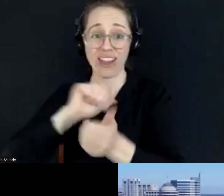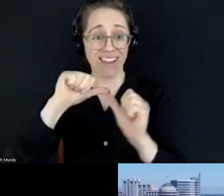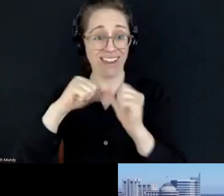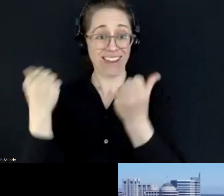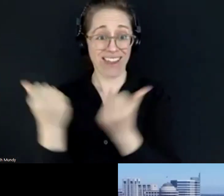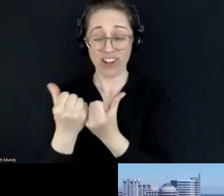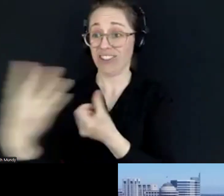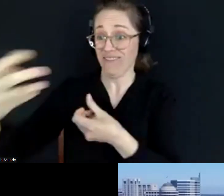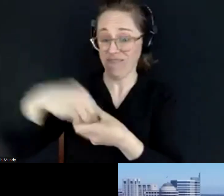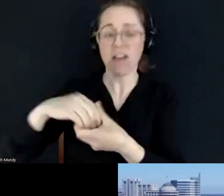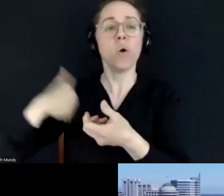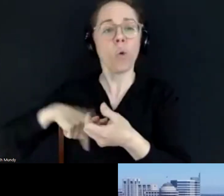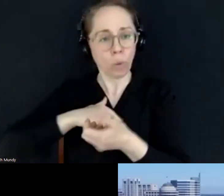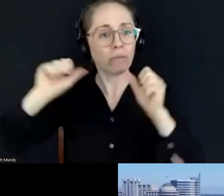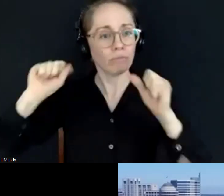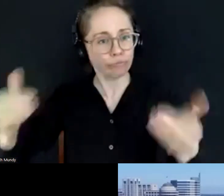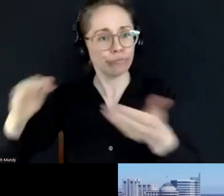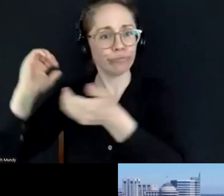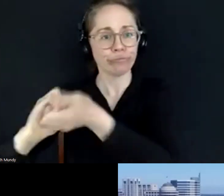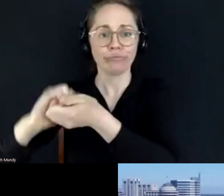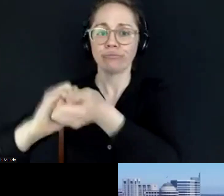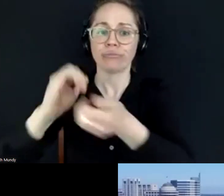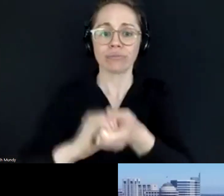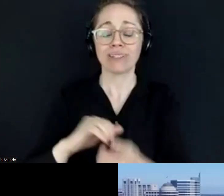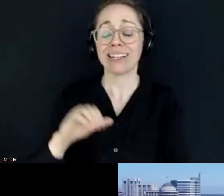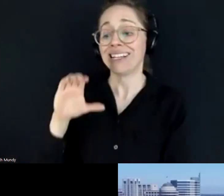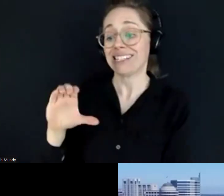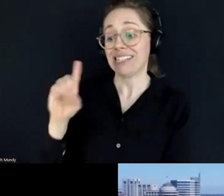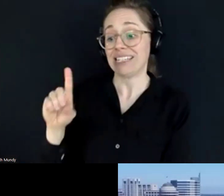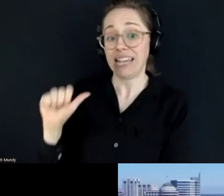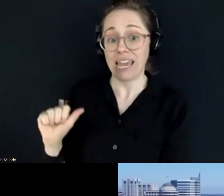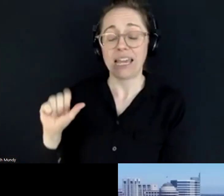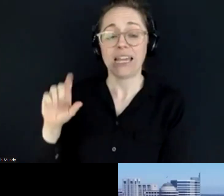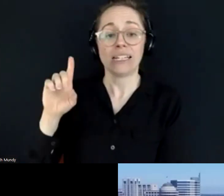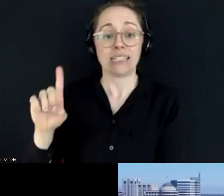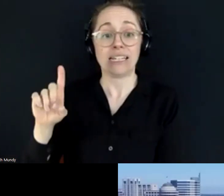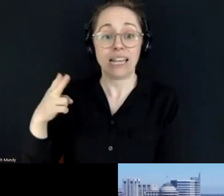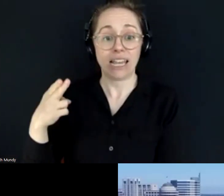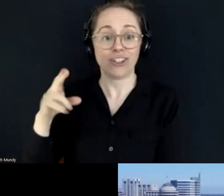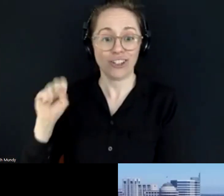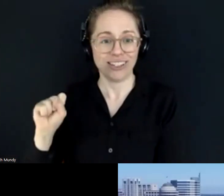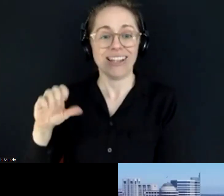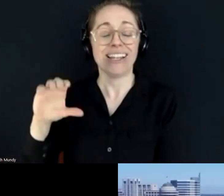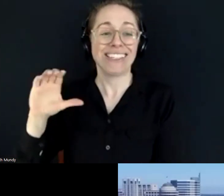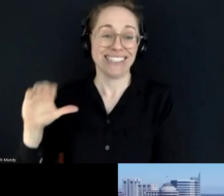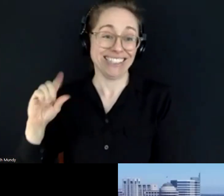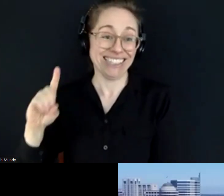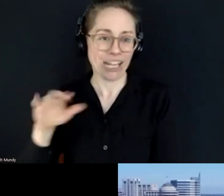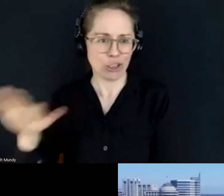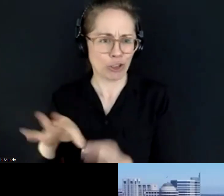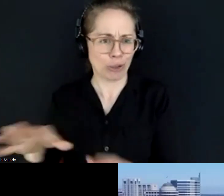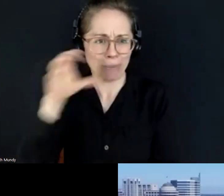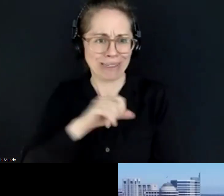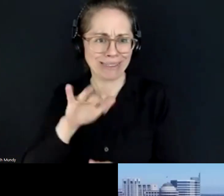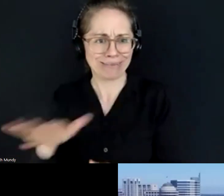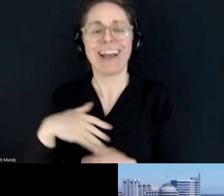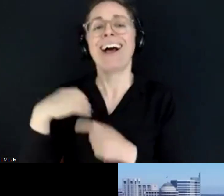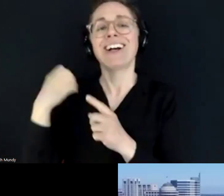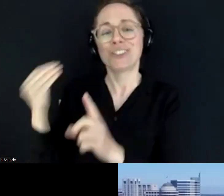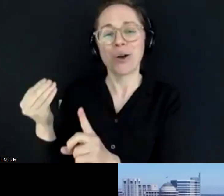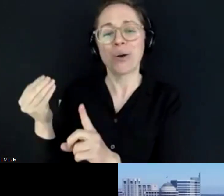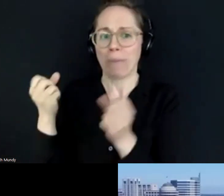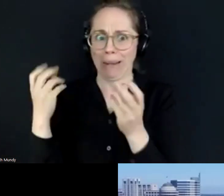council, CDA, DHCS, DSS, there's so many acronyms, DOR, right? Like all of